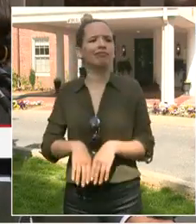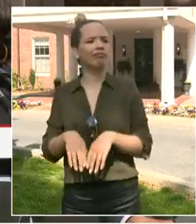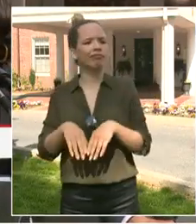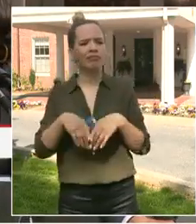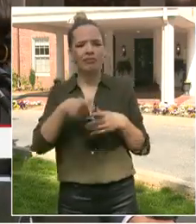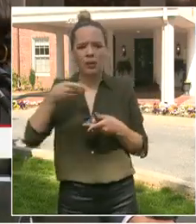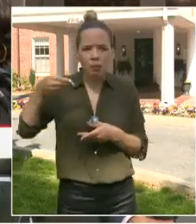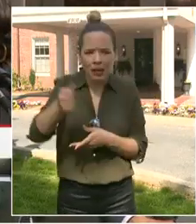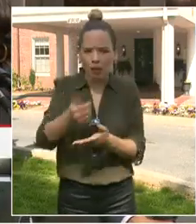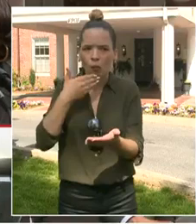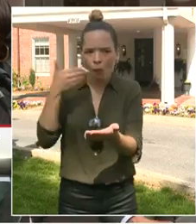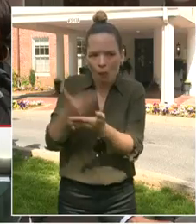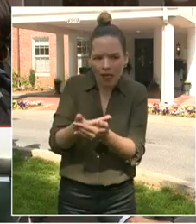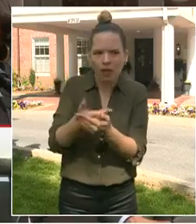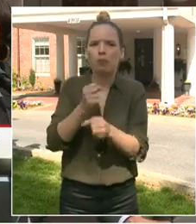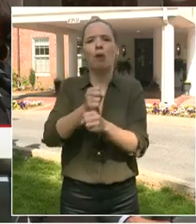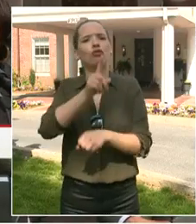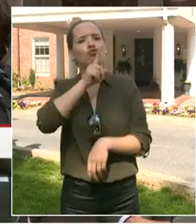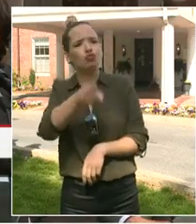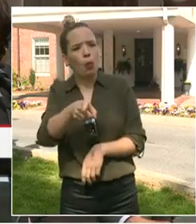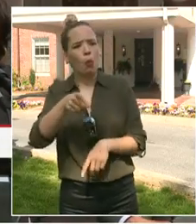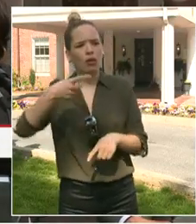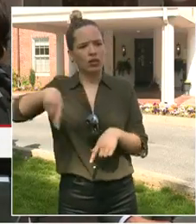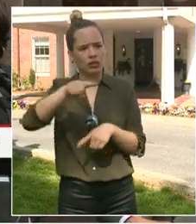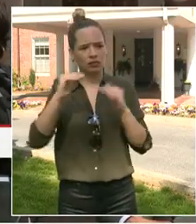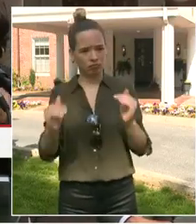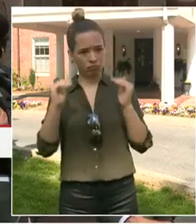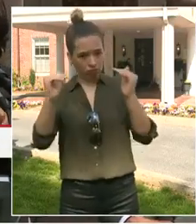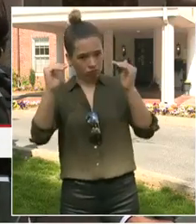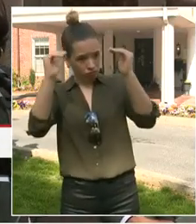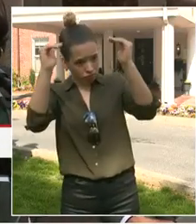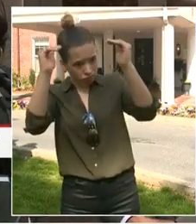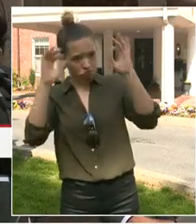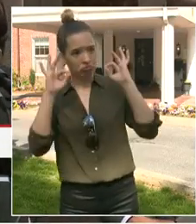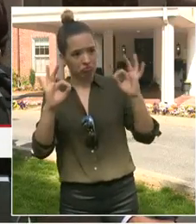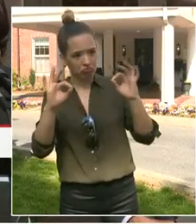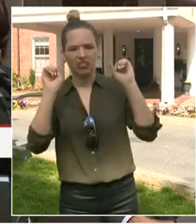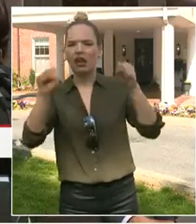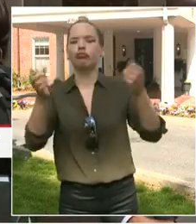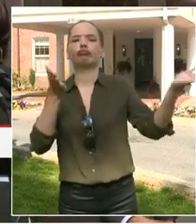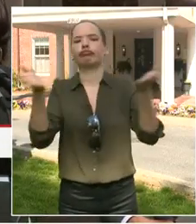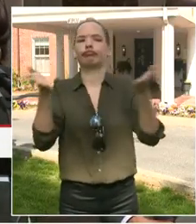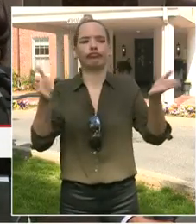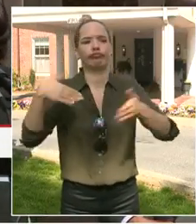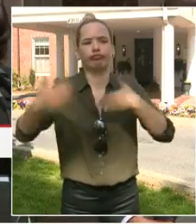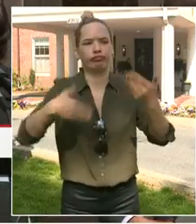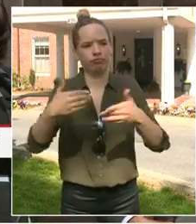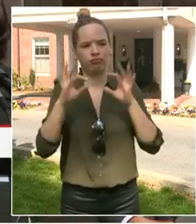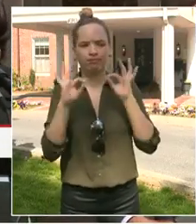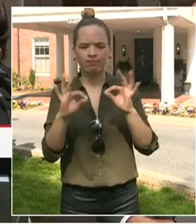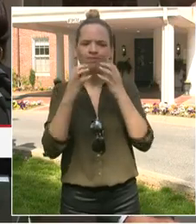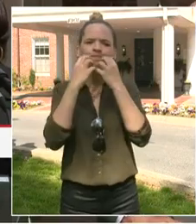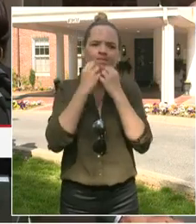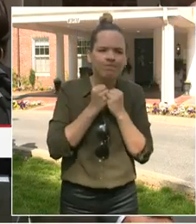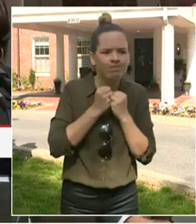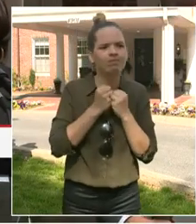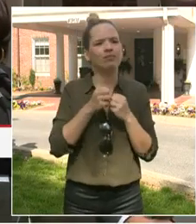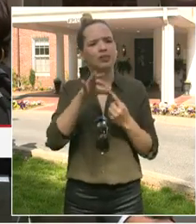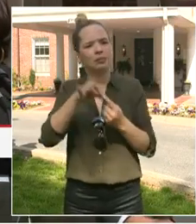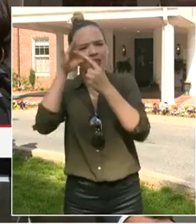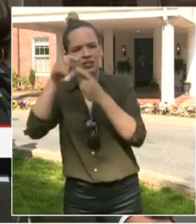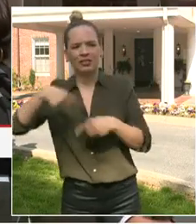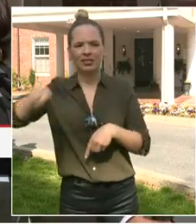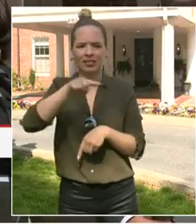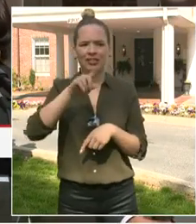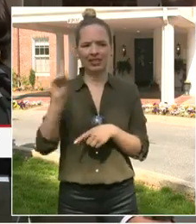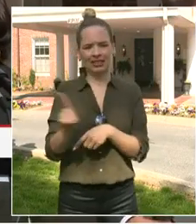have a career ladder to serve some of our most special people in Washington, D.C. So